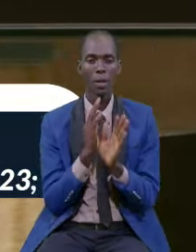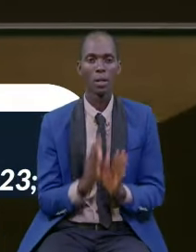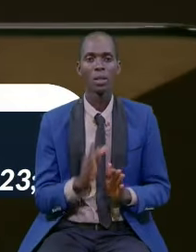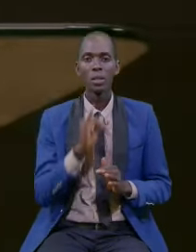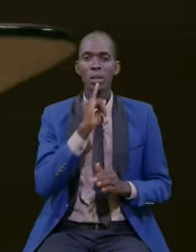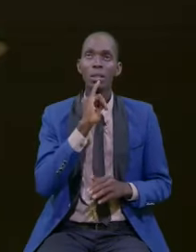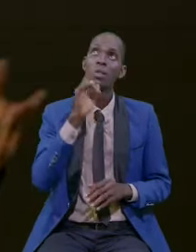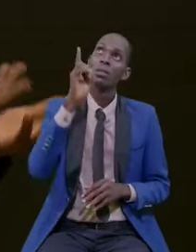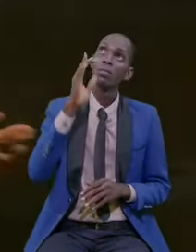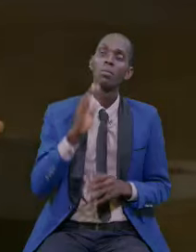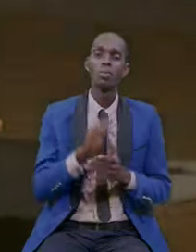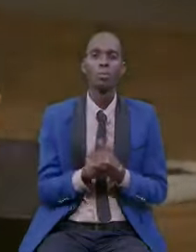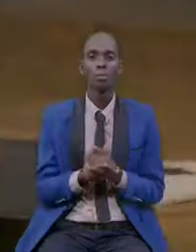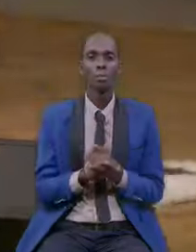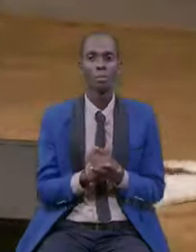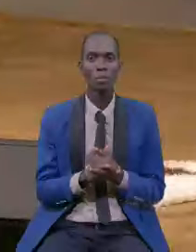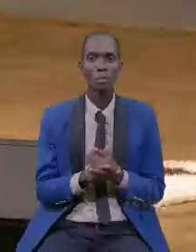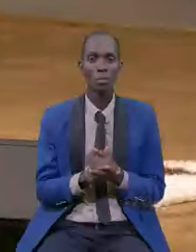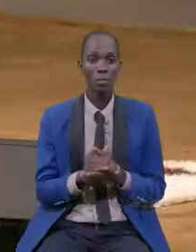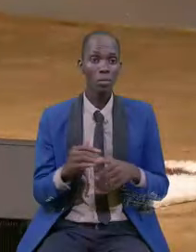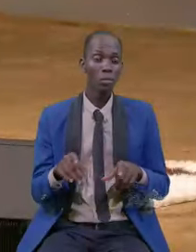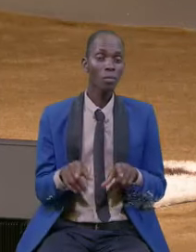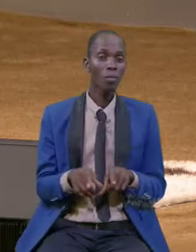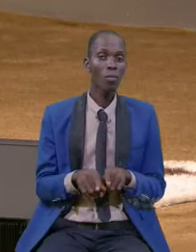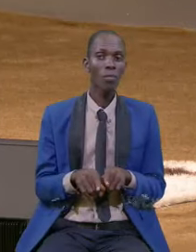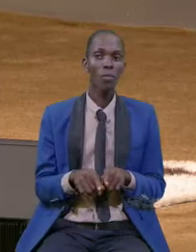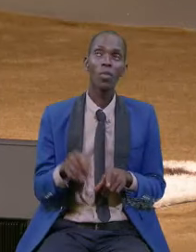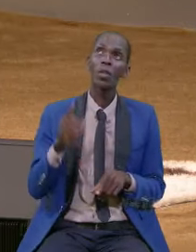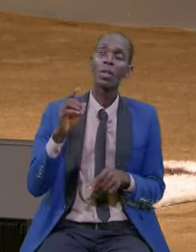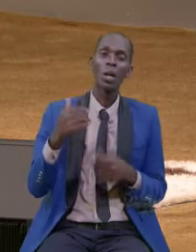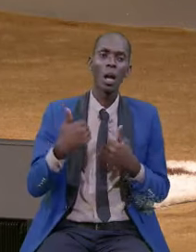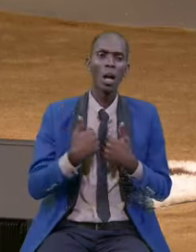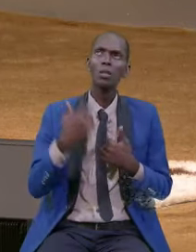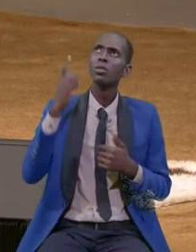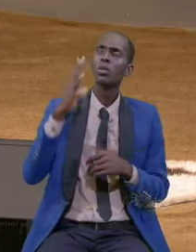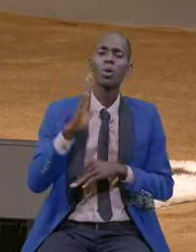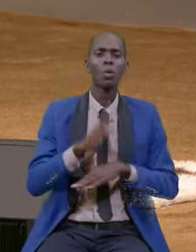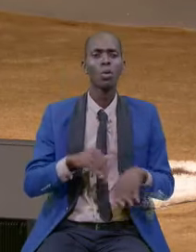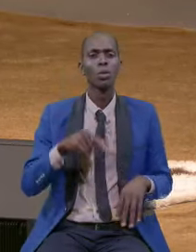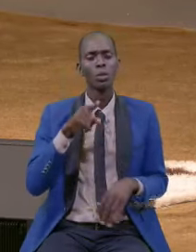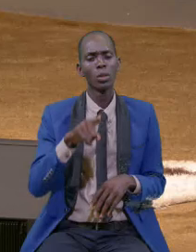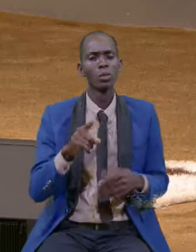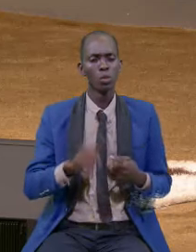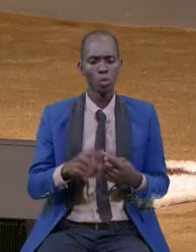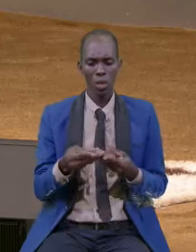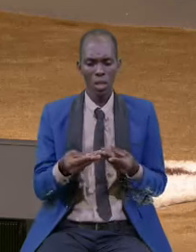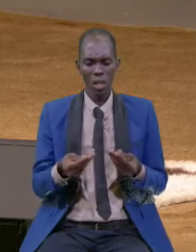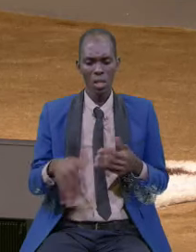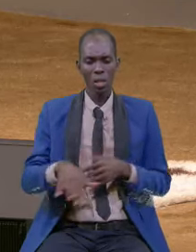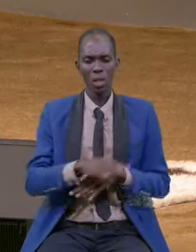God. And God called him to a land here on earth that he had not